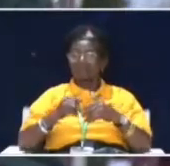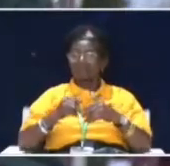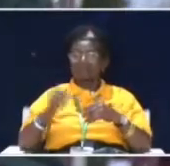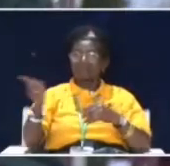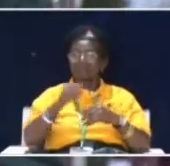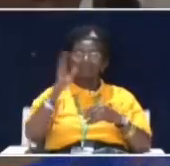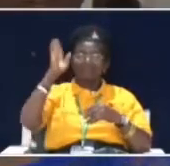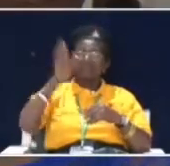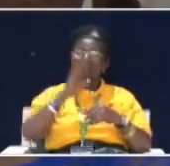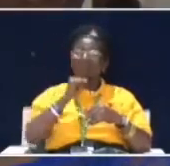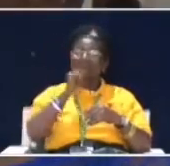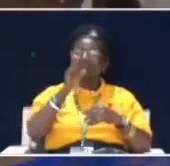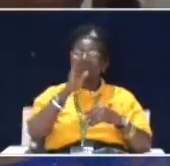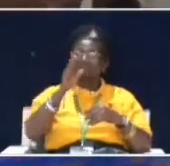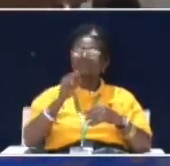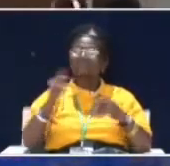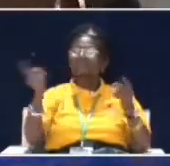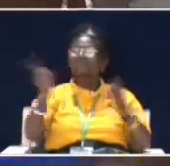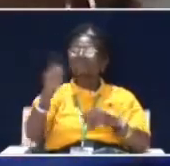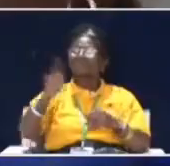will not be where you are now.